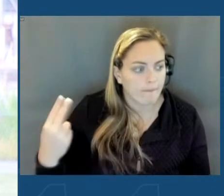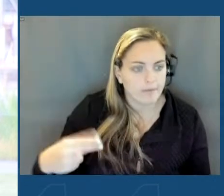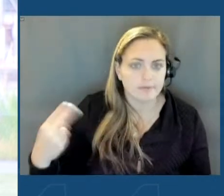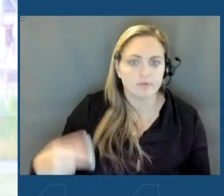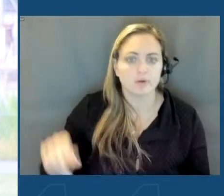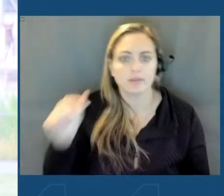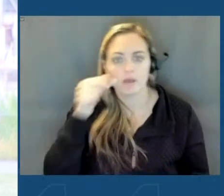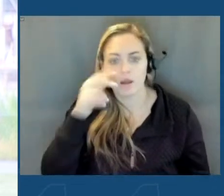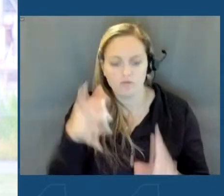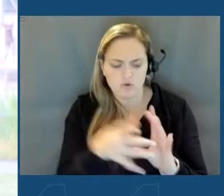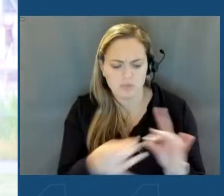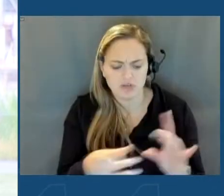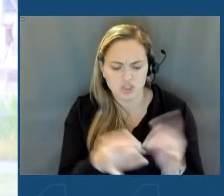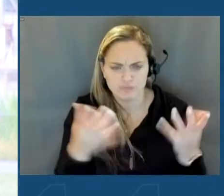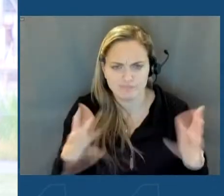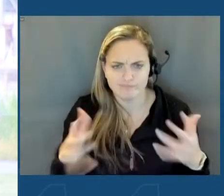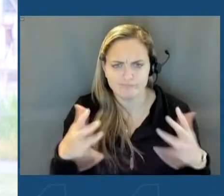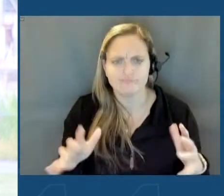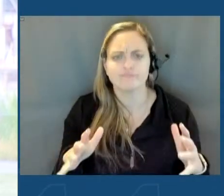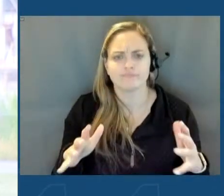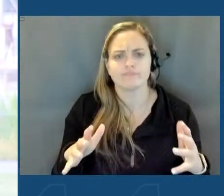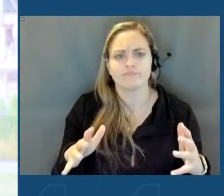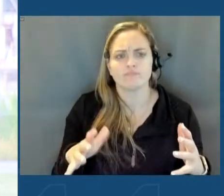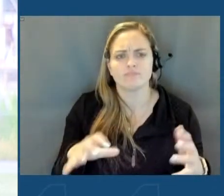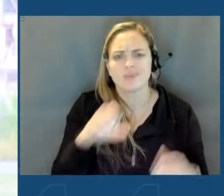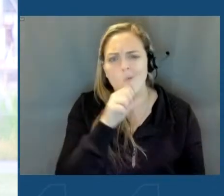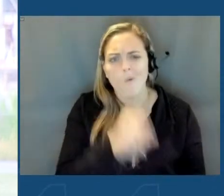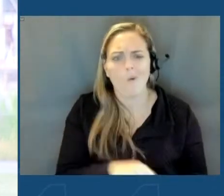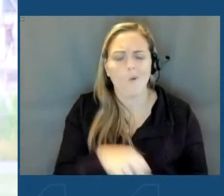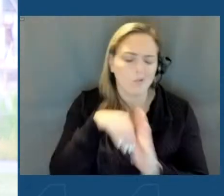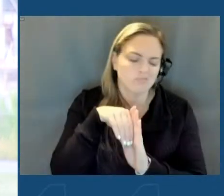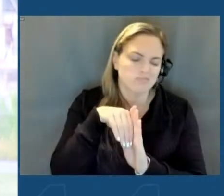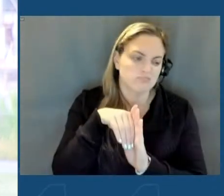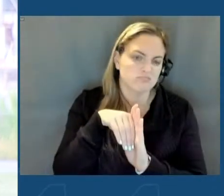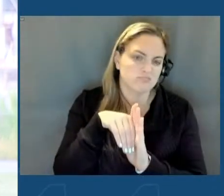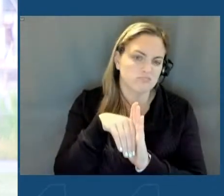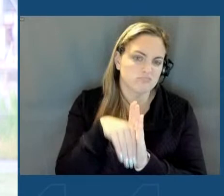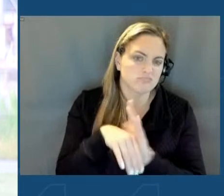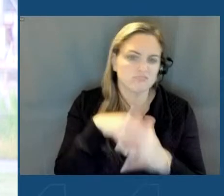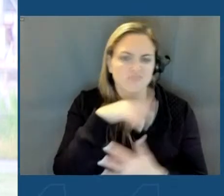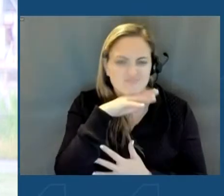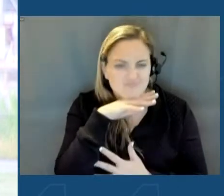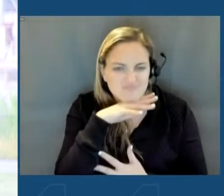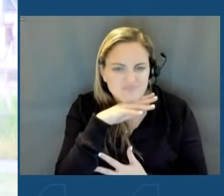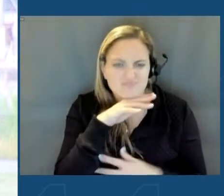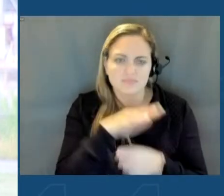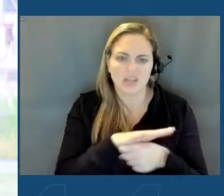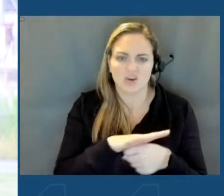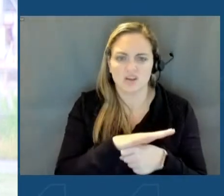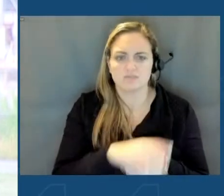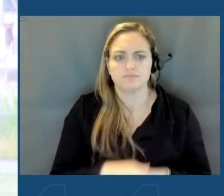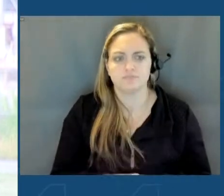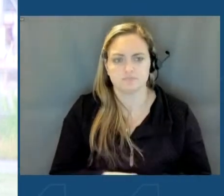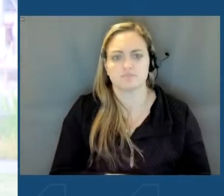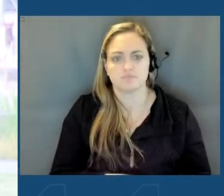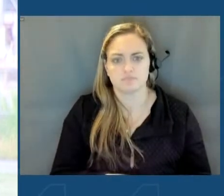had referenced, was that of an old, declining, polluted area, largely framed by